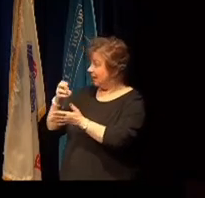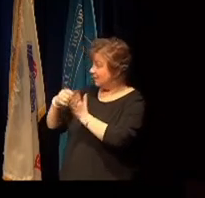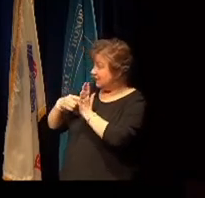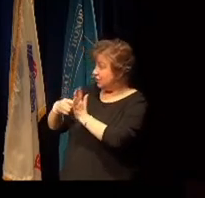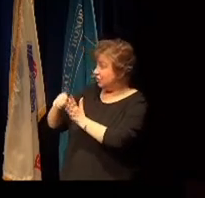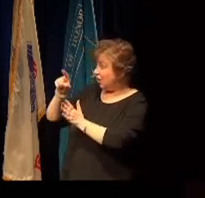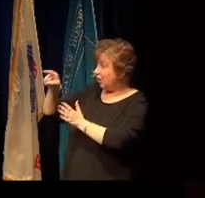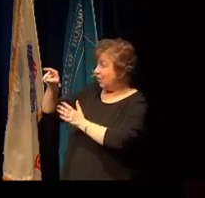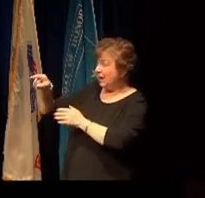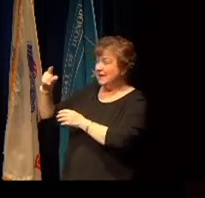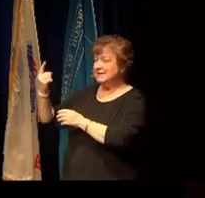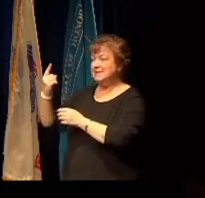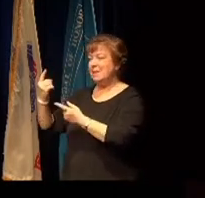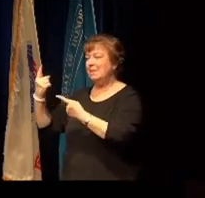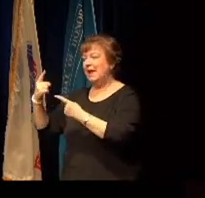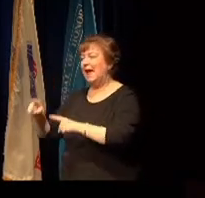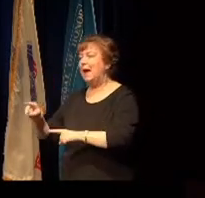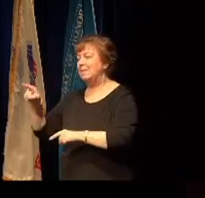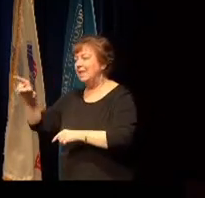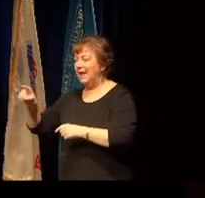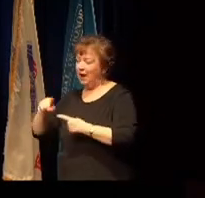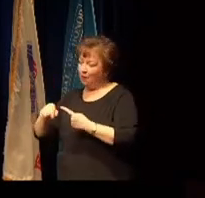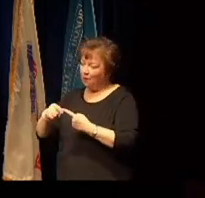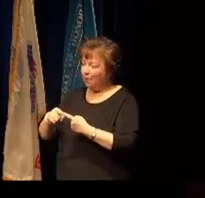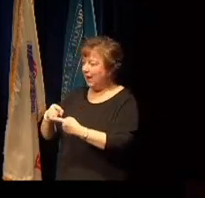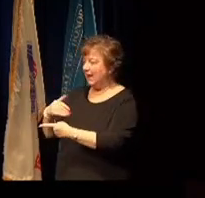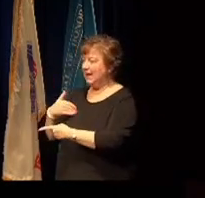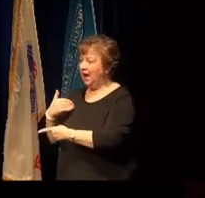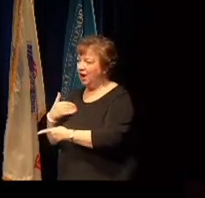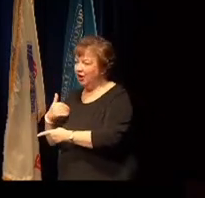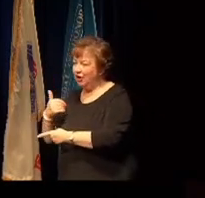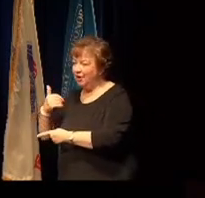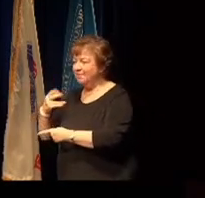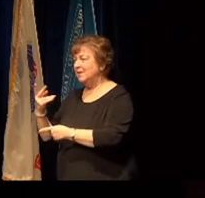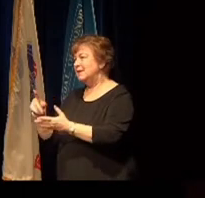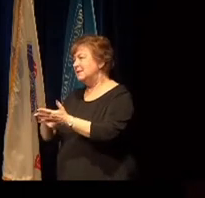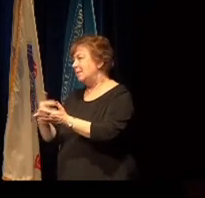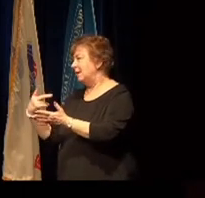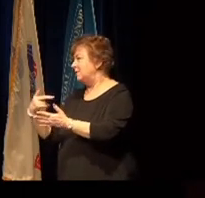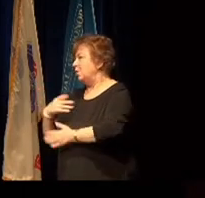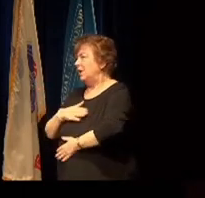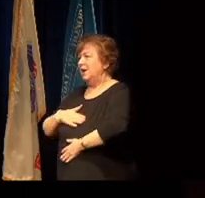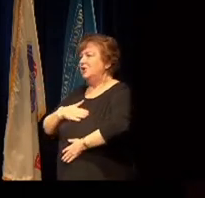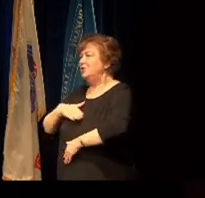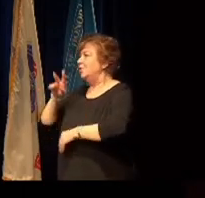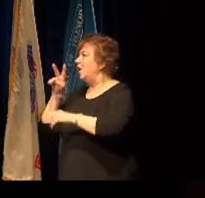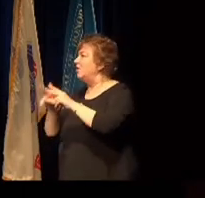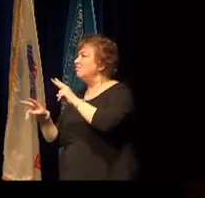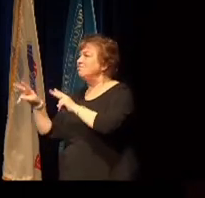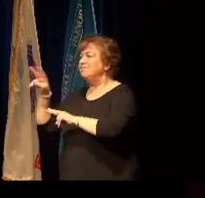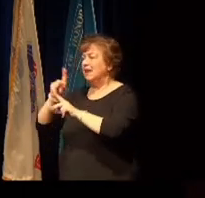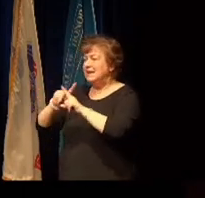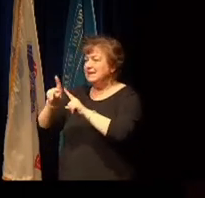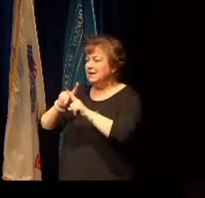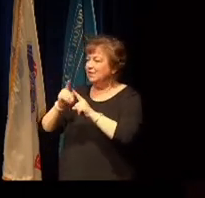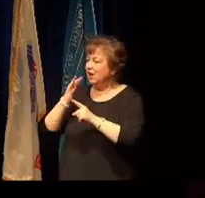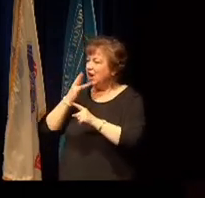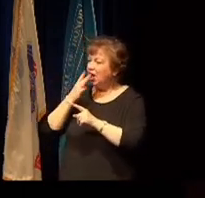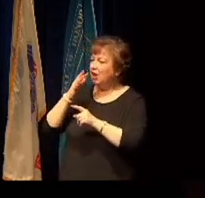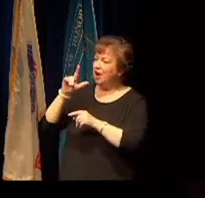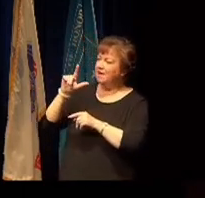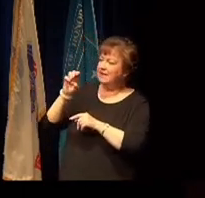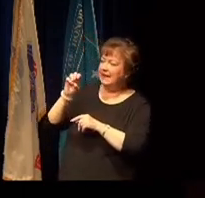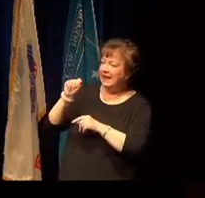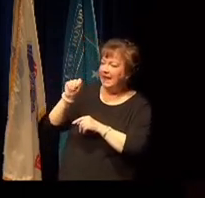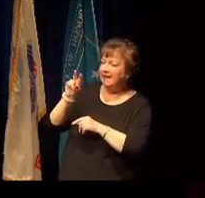something that had happened there when he was younger. And other times we would just enjoy the scenery. taking in the changing colors of the leaves or the way the